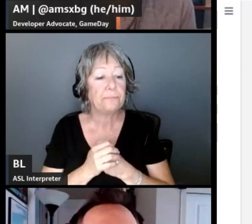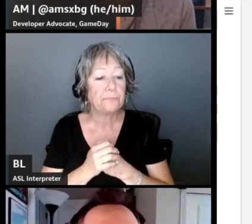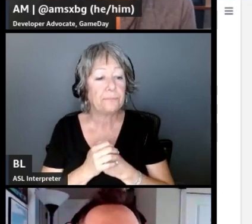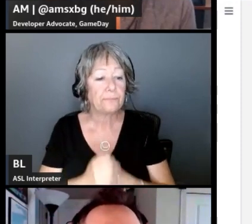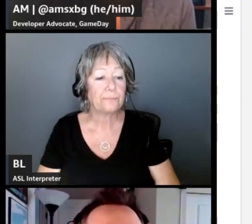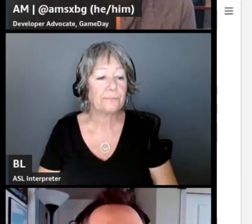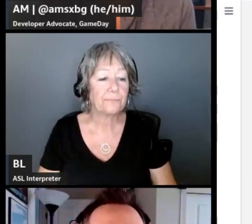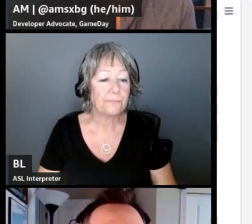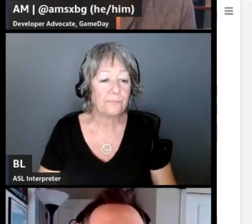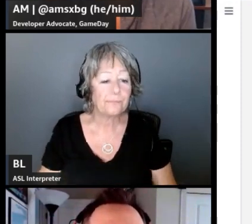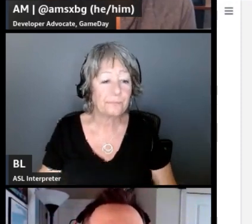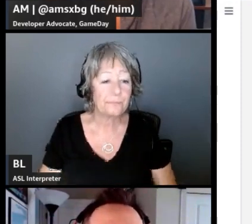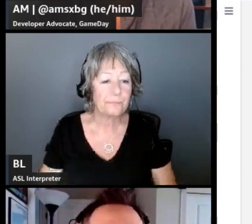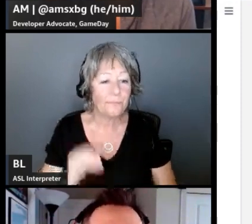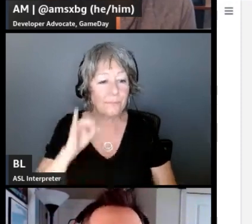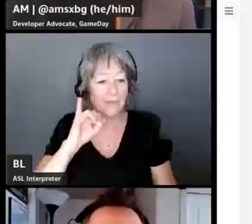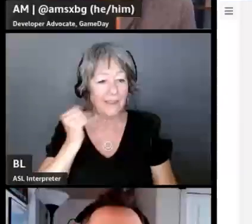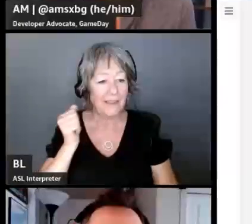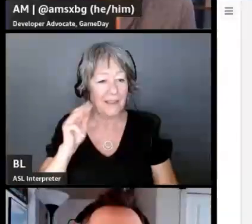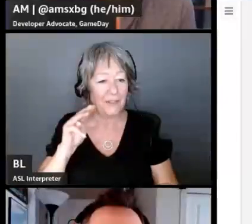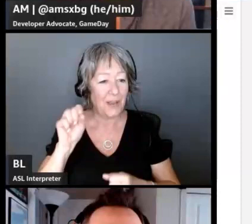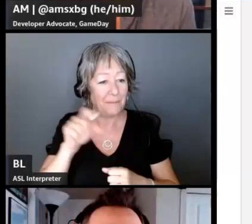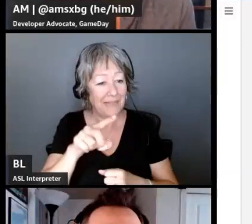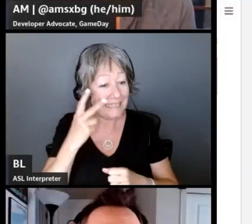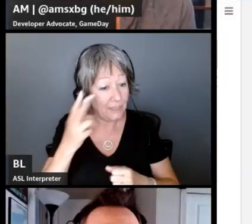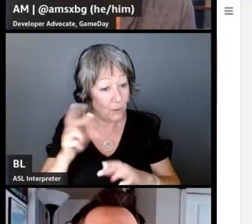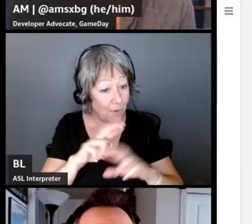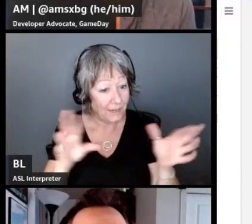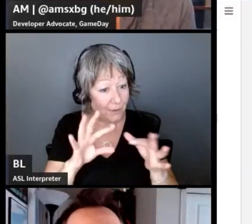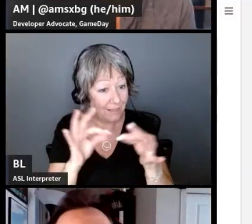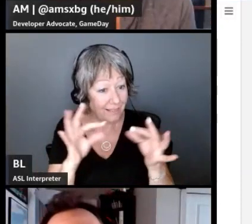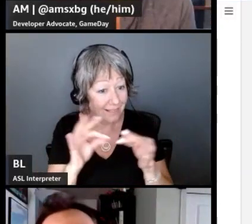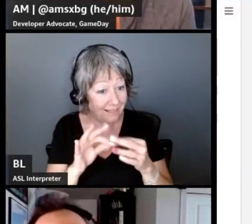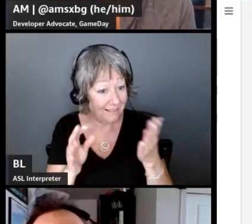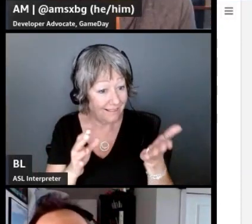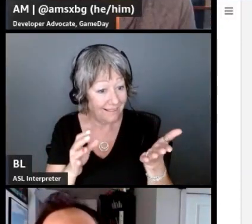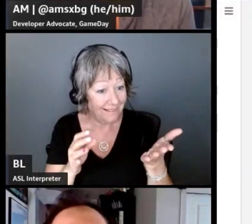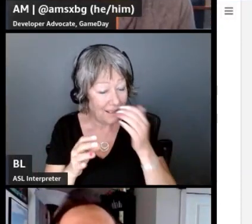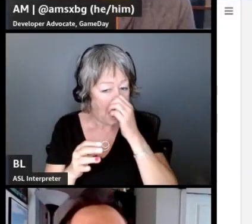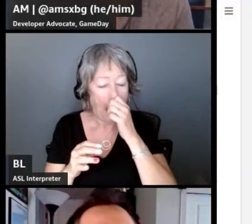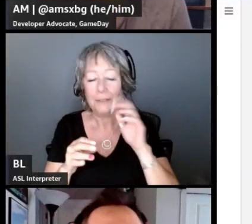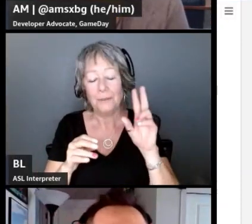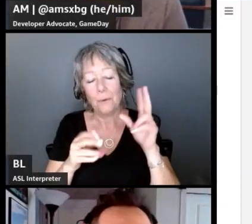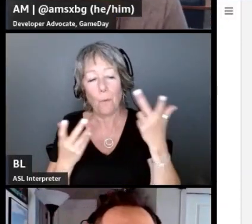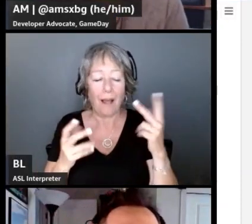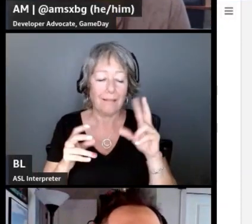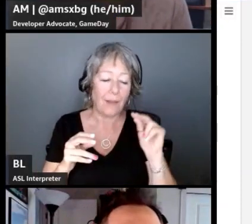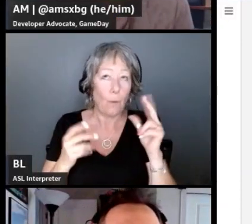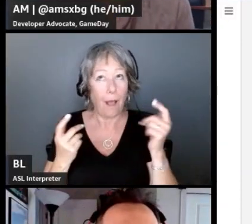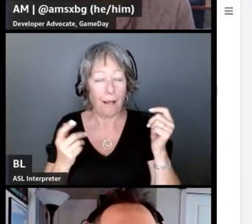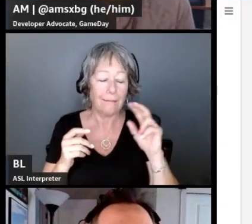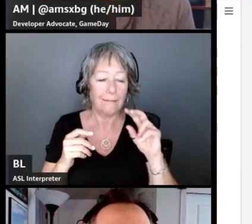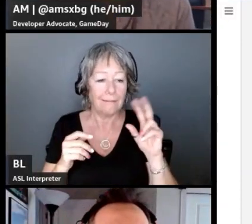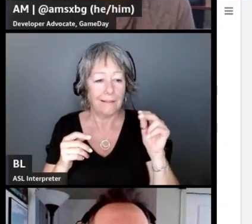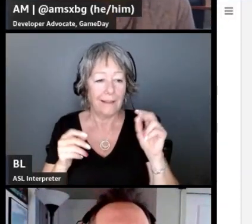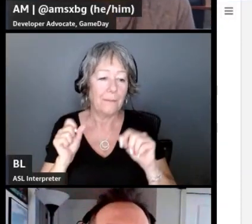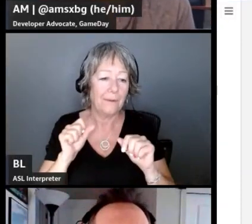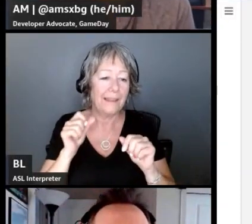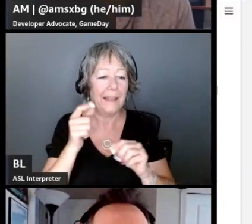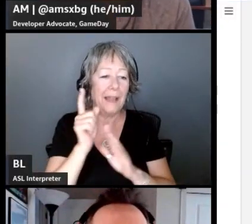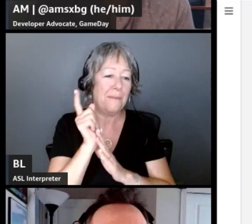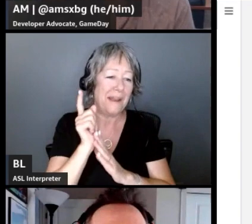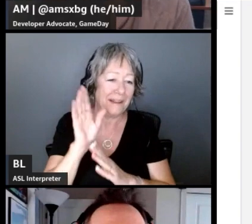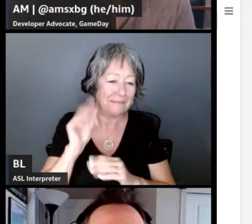James, I saw you come off mute. Are you gonna jump in there? No. Okay. Well, after late in a